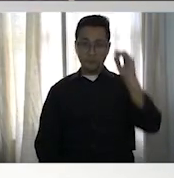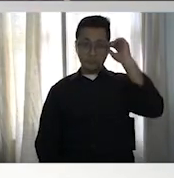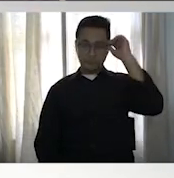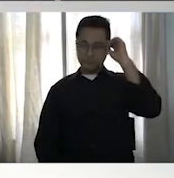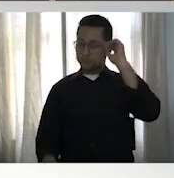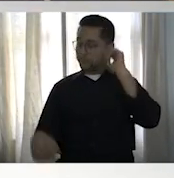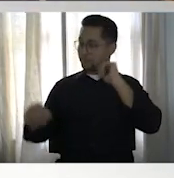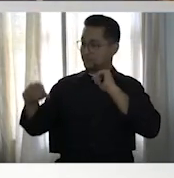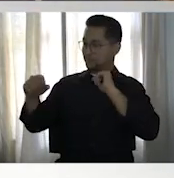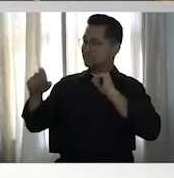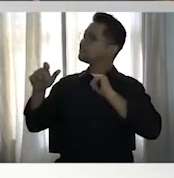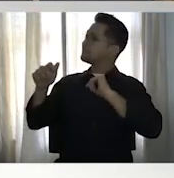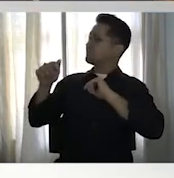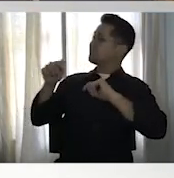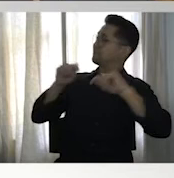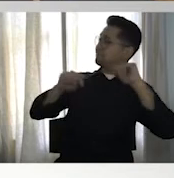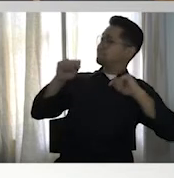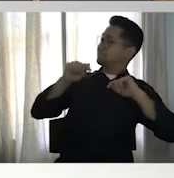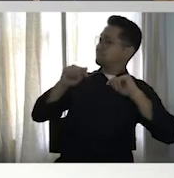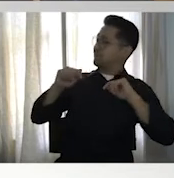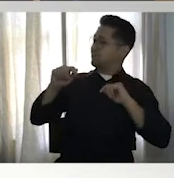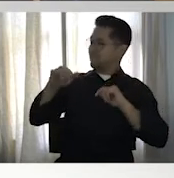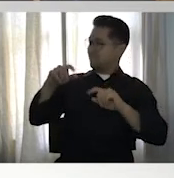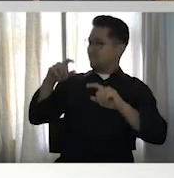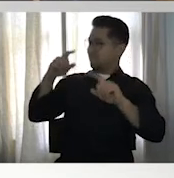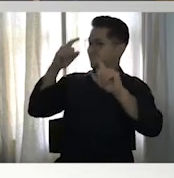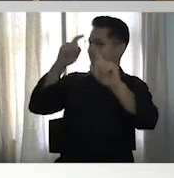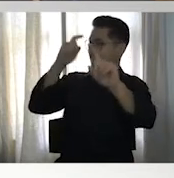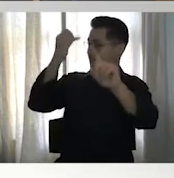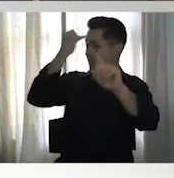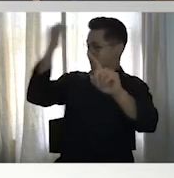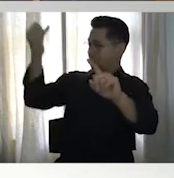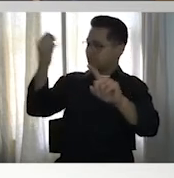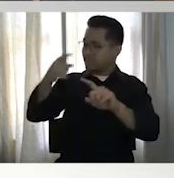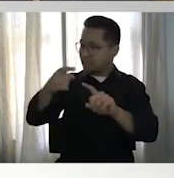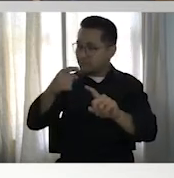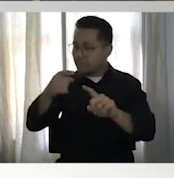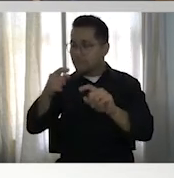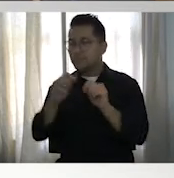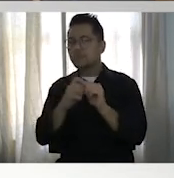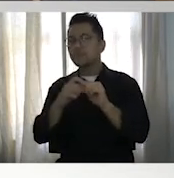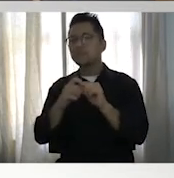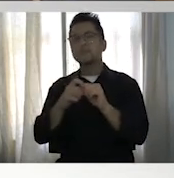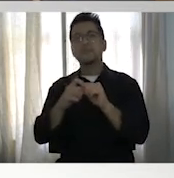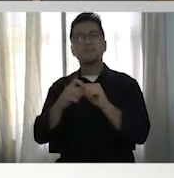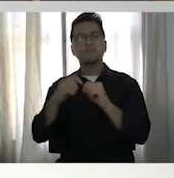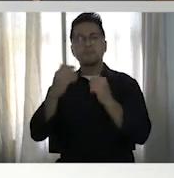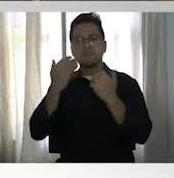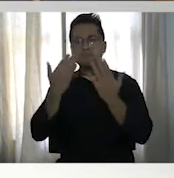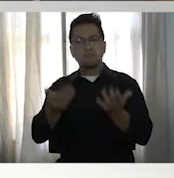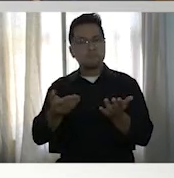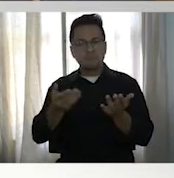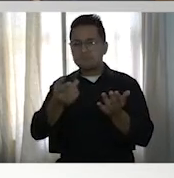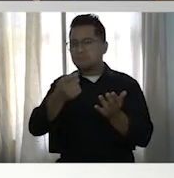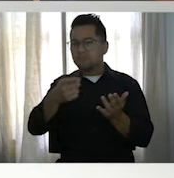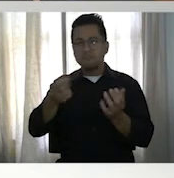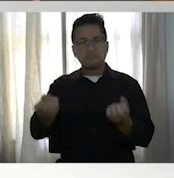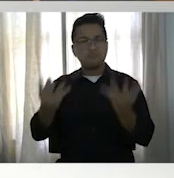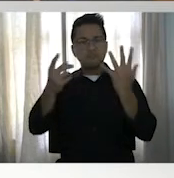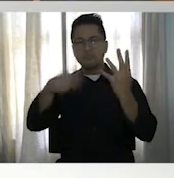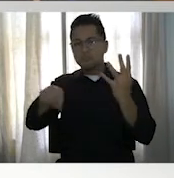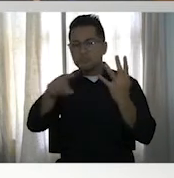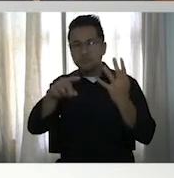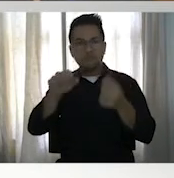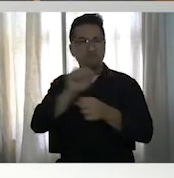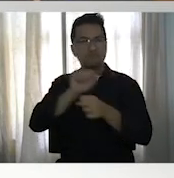And going back to that idea, a lot of, I don't know how many people we have here who work